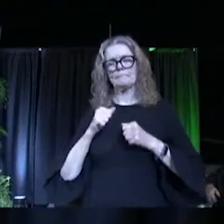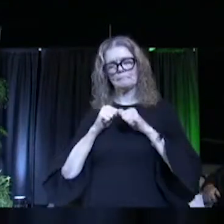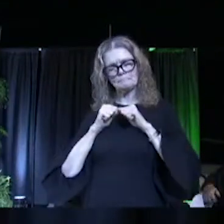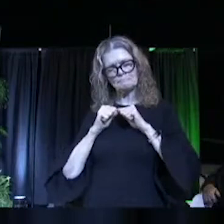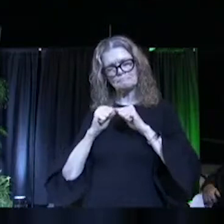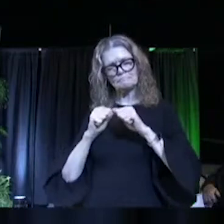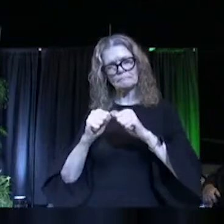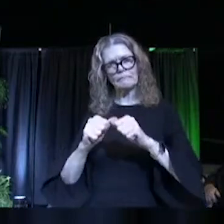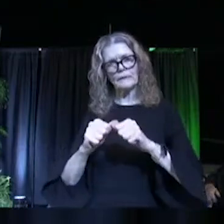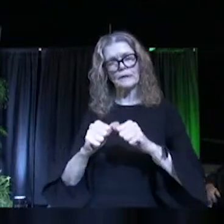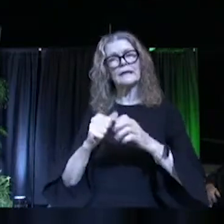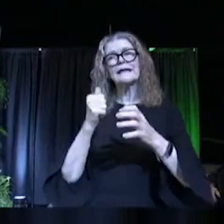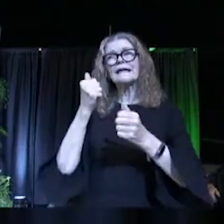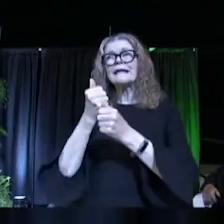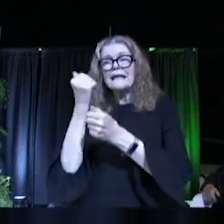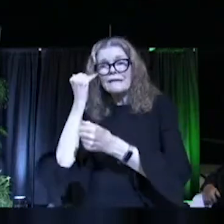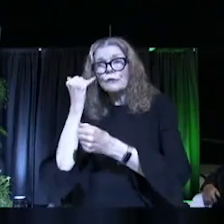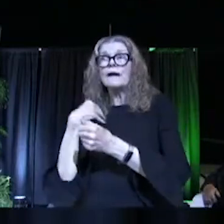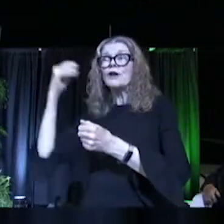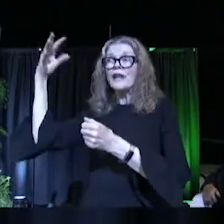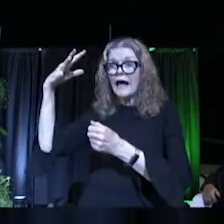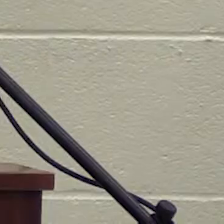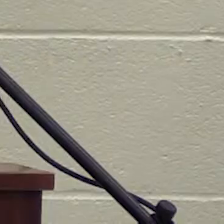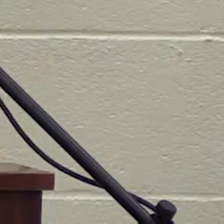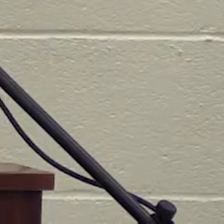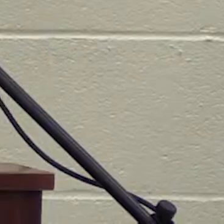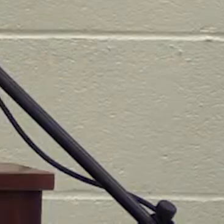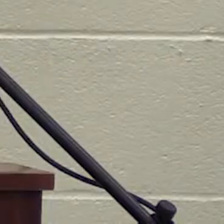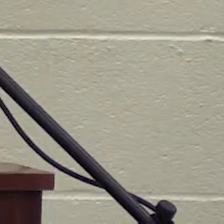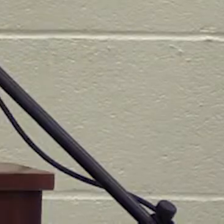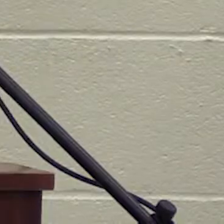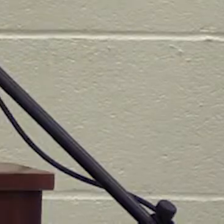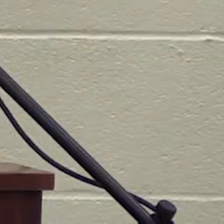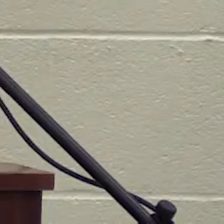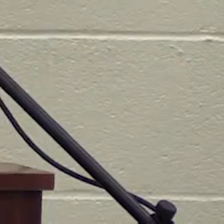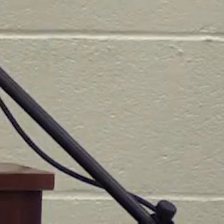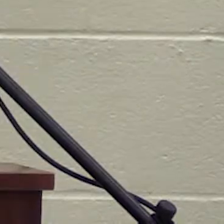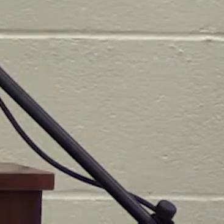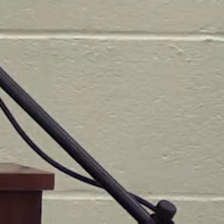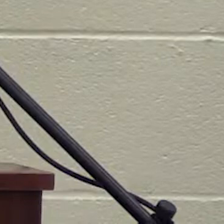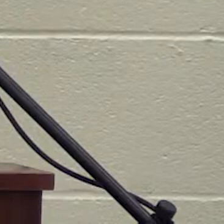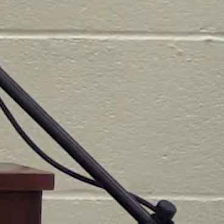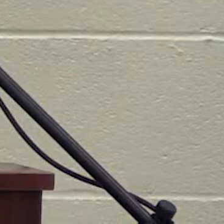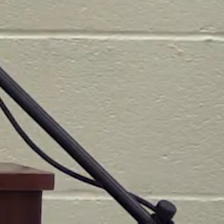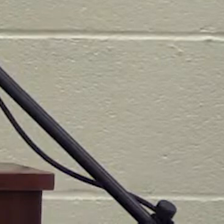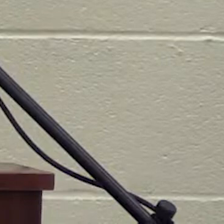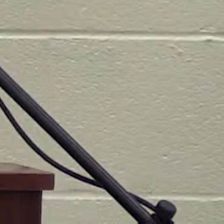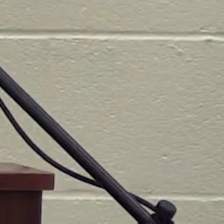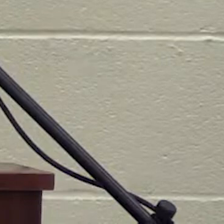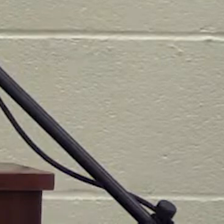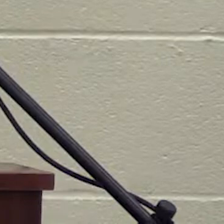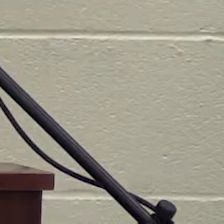the world there must be a shadow. And with every shadow in the universe demands light. So find your why. Find what's going to